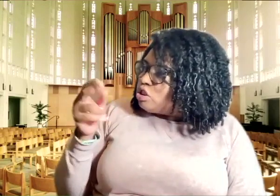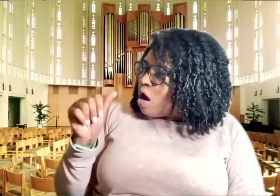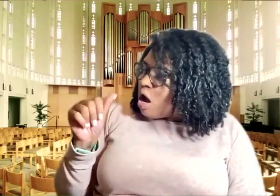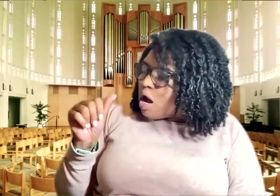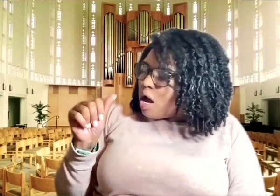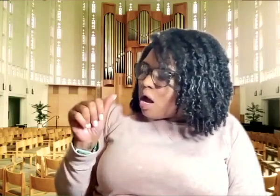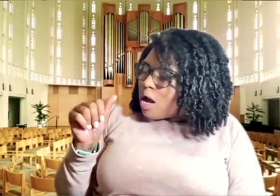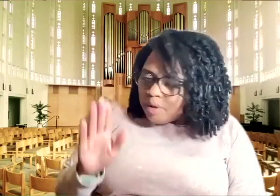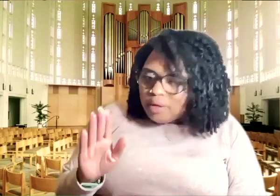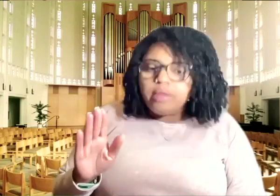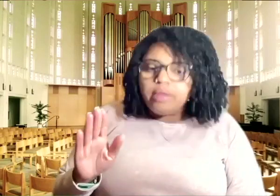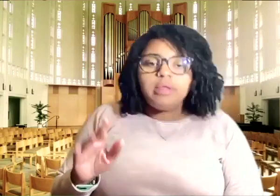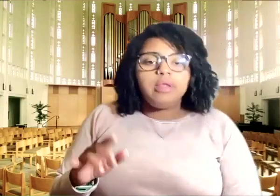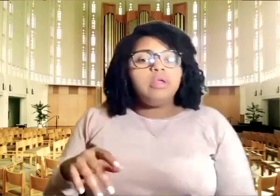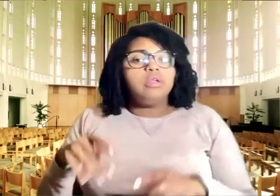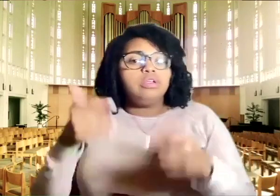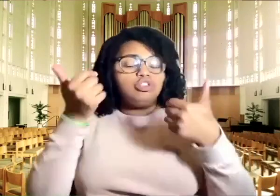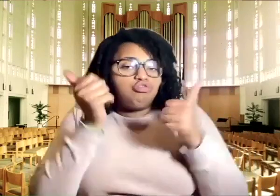anyway?